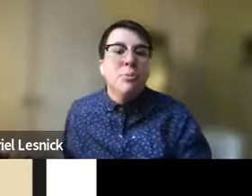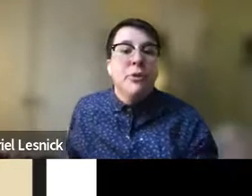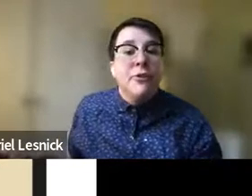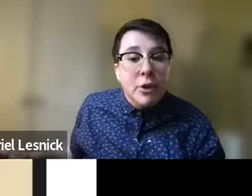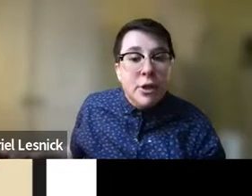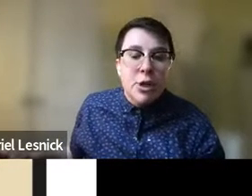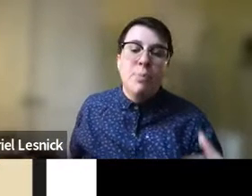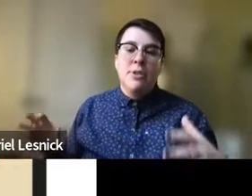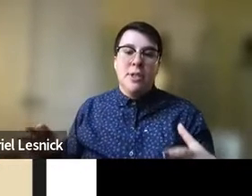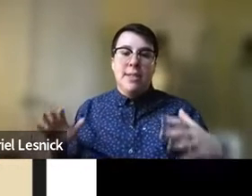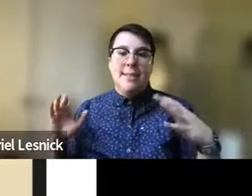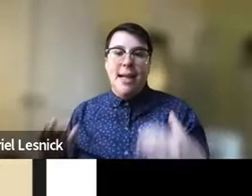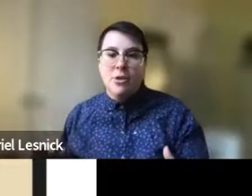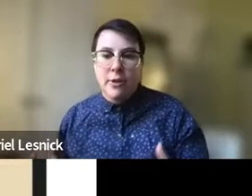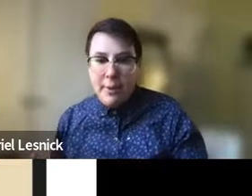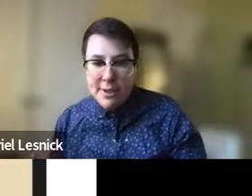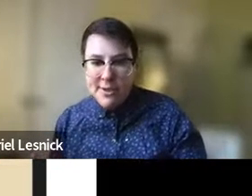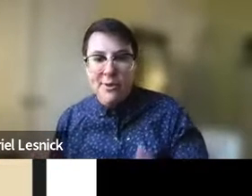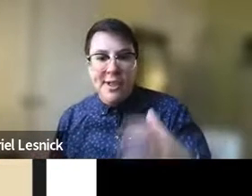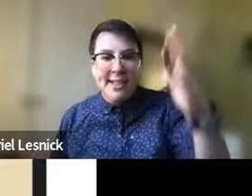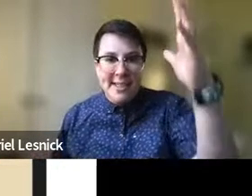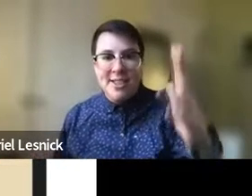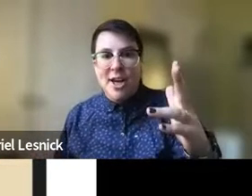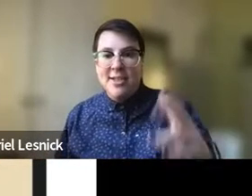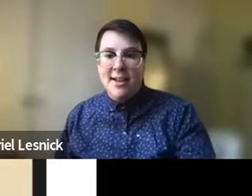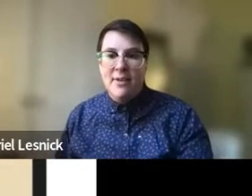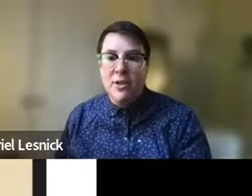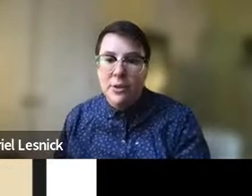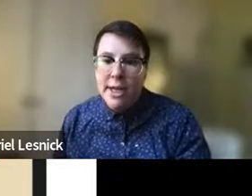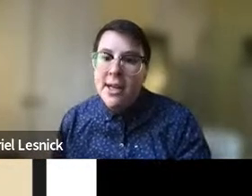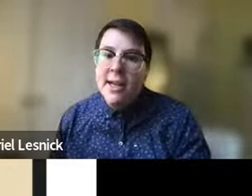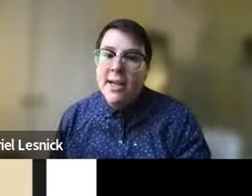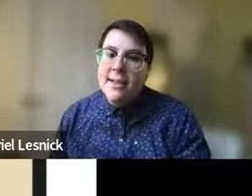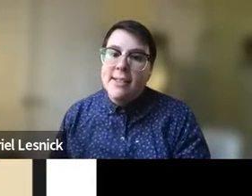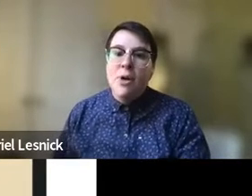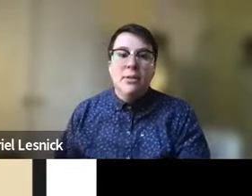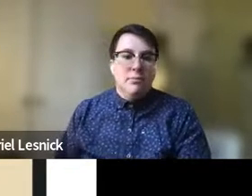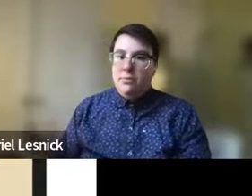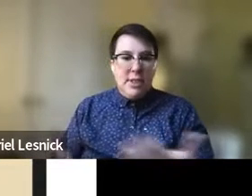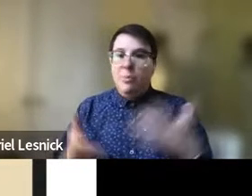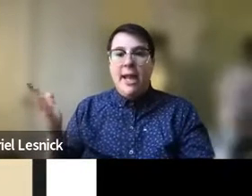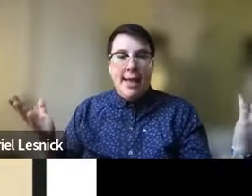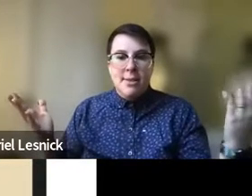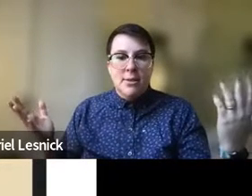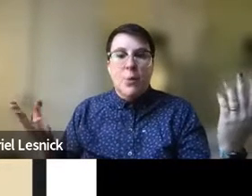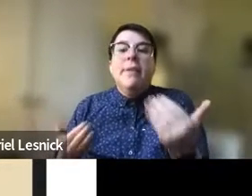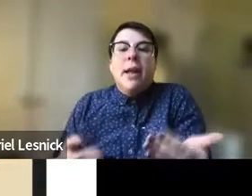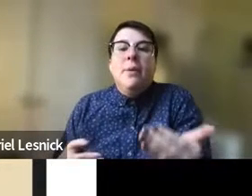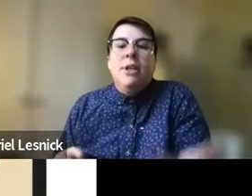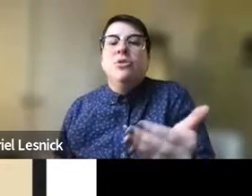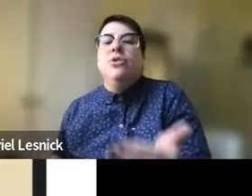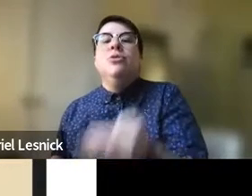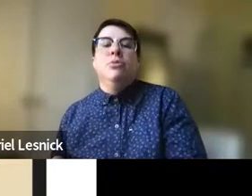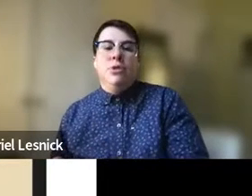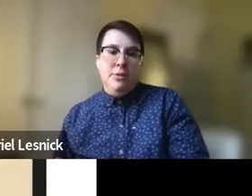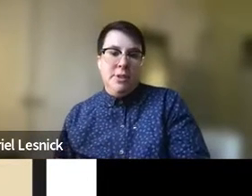called person preferred or person centered language. So the exchange that I've included, someone simply asks, "What